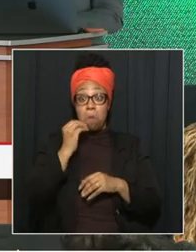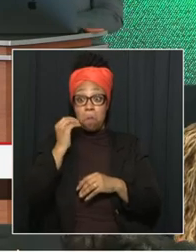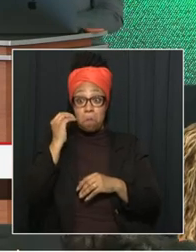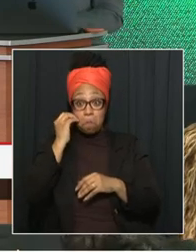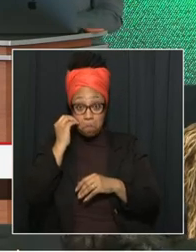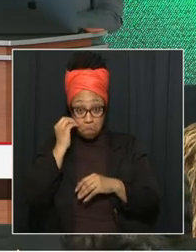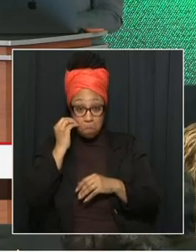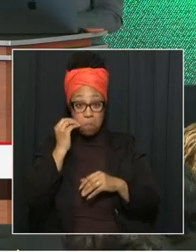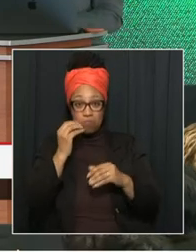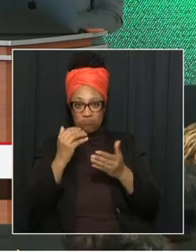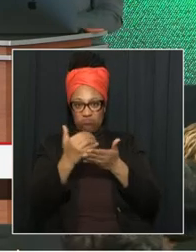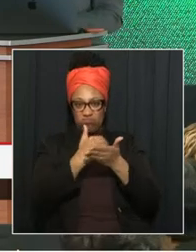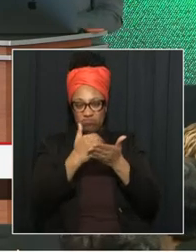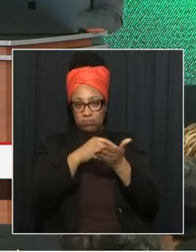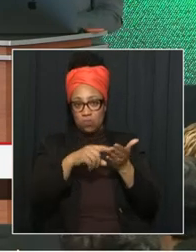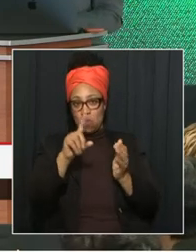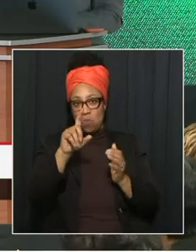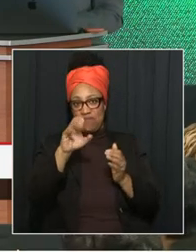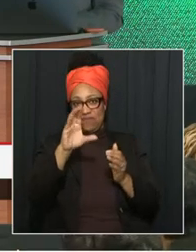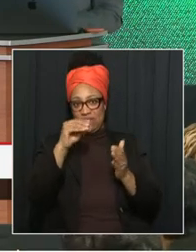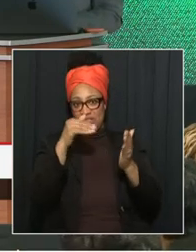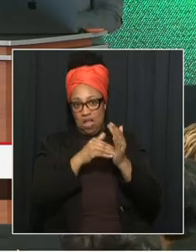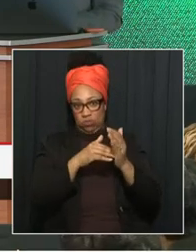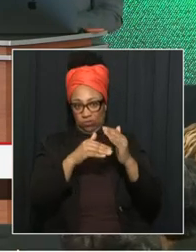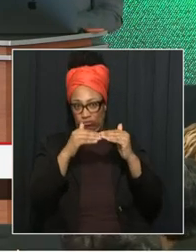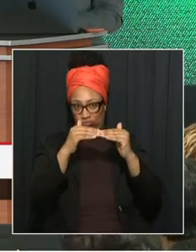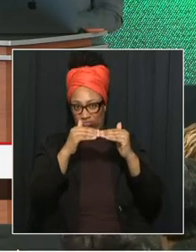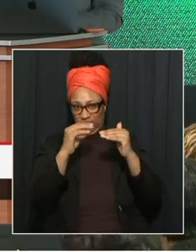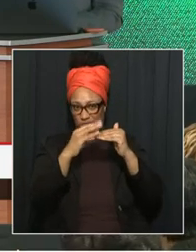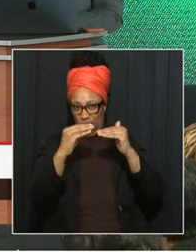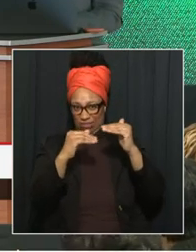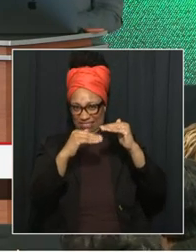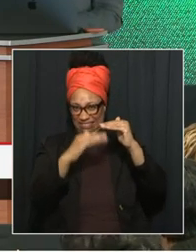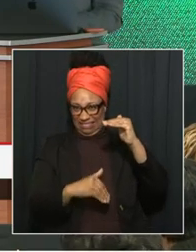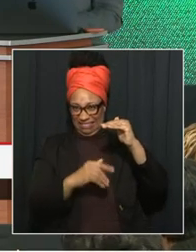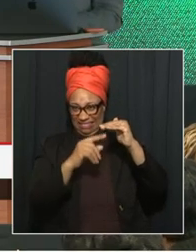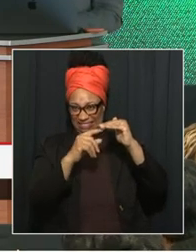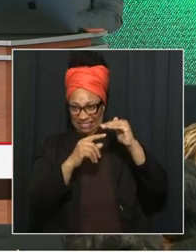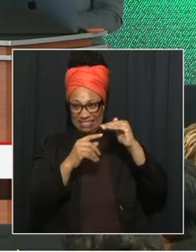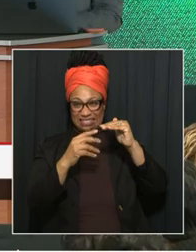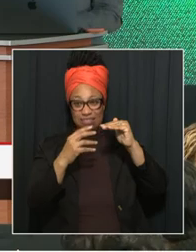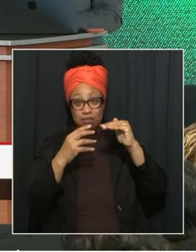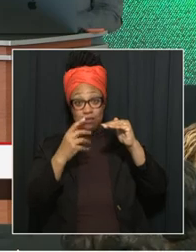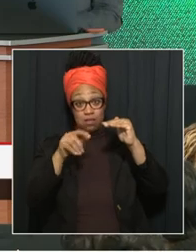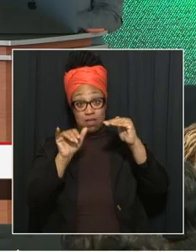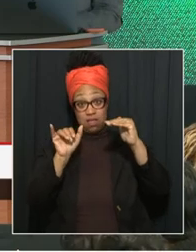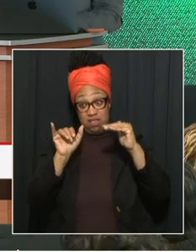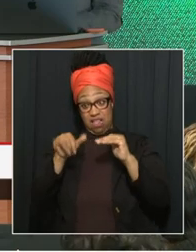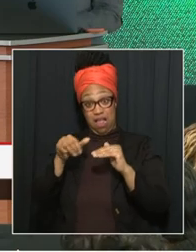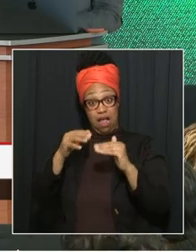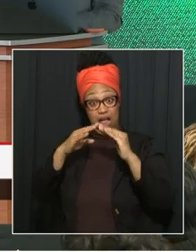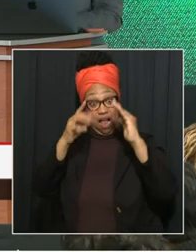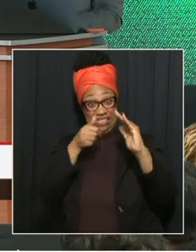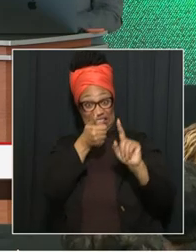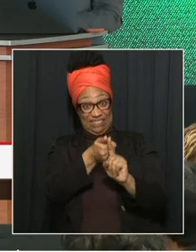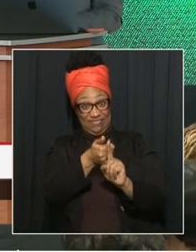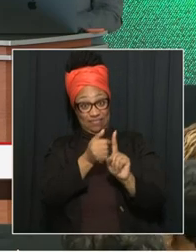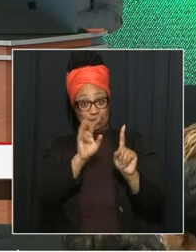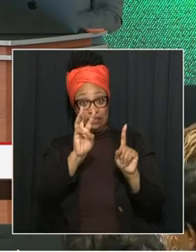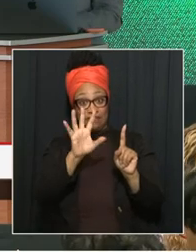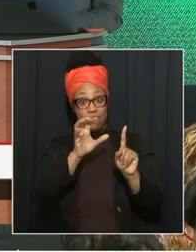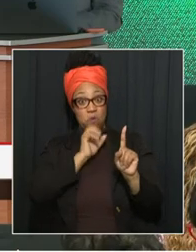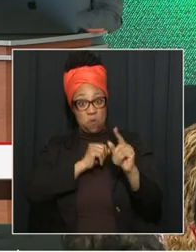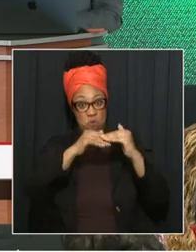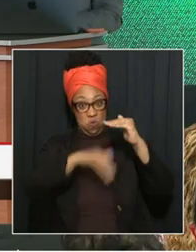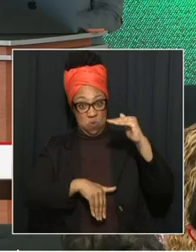$150,000 and you're 65 or older, you qualify for the senior property tax credit,